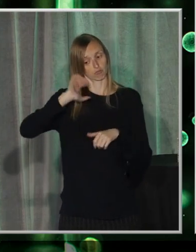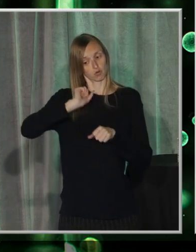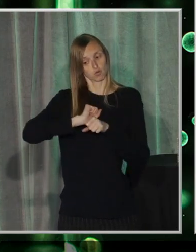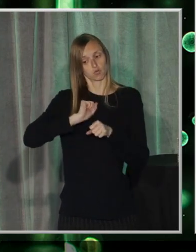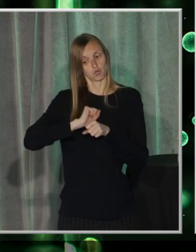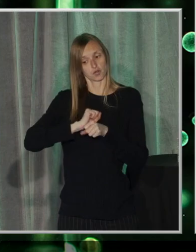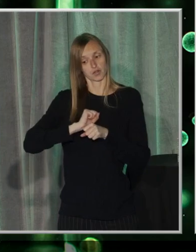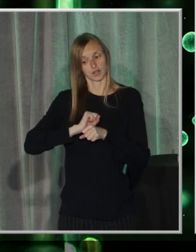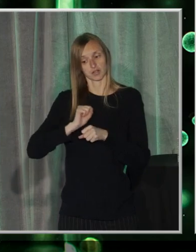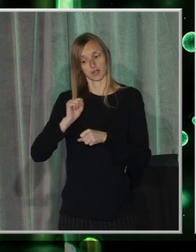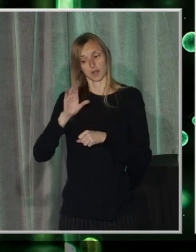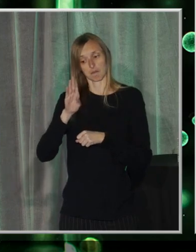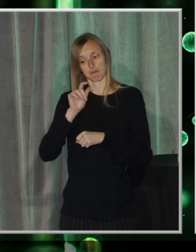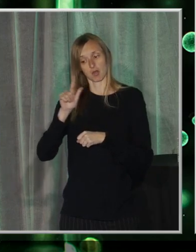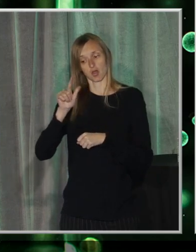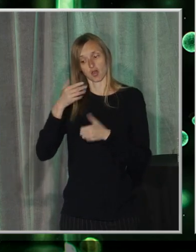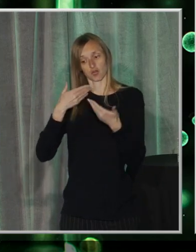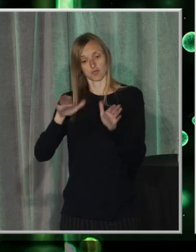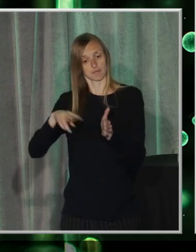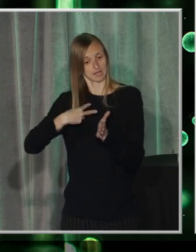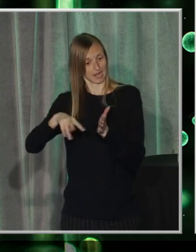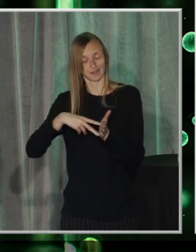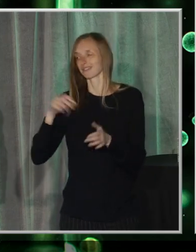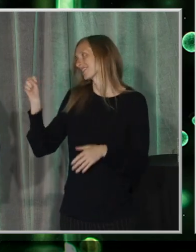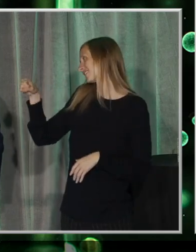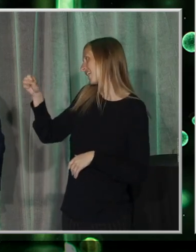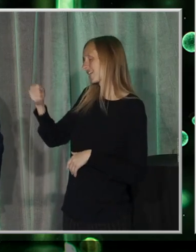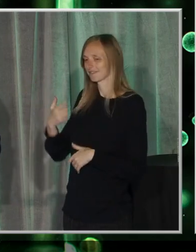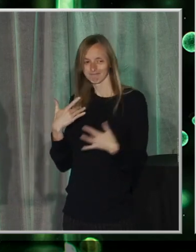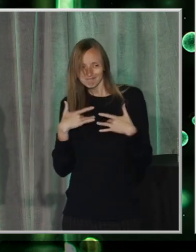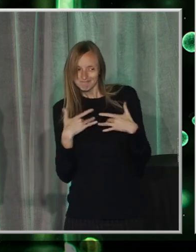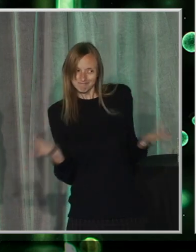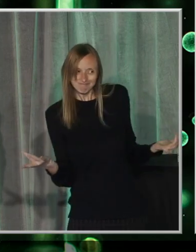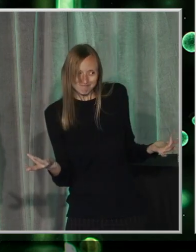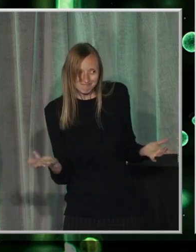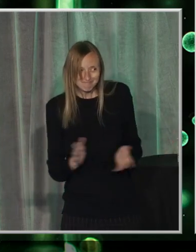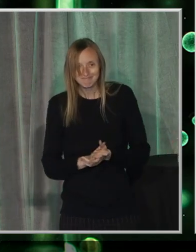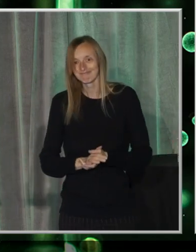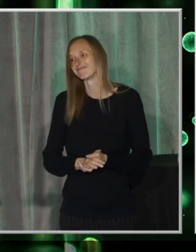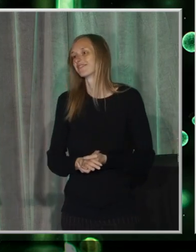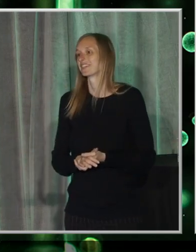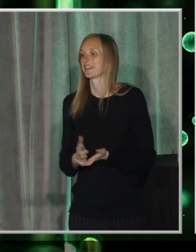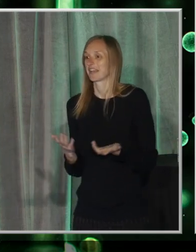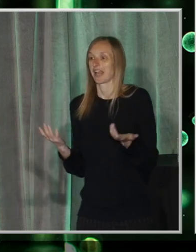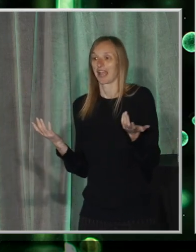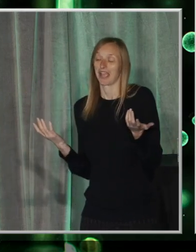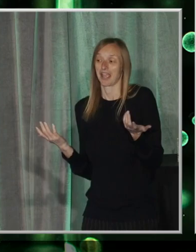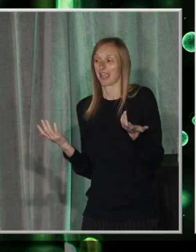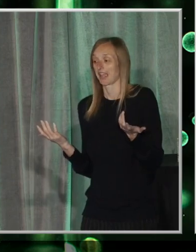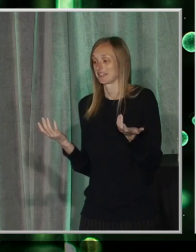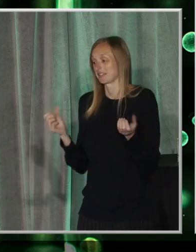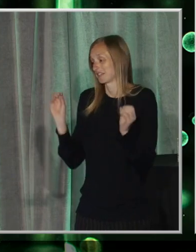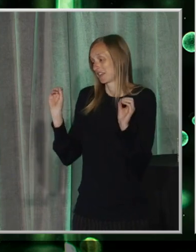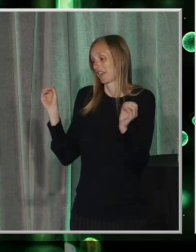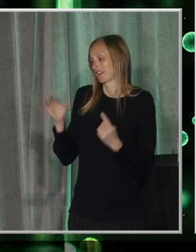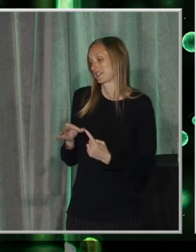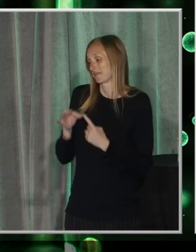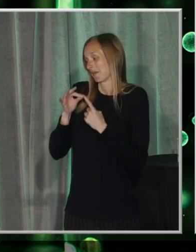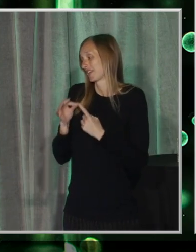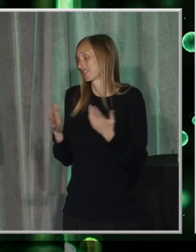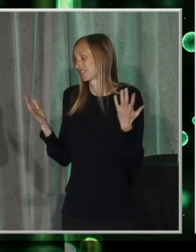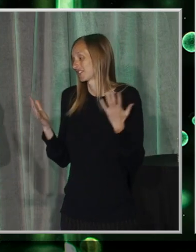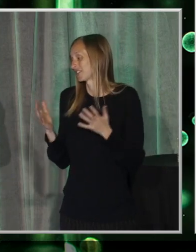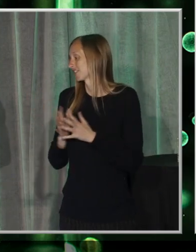dancer. I was a ballroom dancer. Yes, tell us about it. Well, there's nothing really much to talk about it, but I have